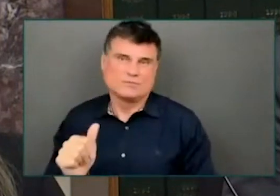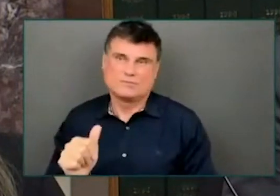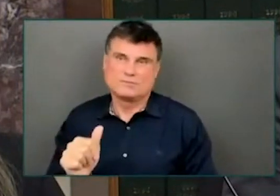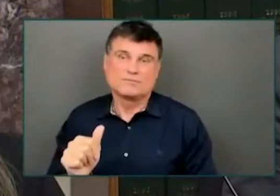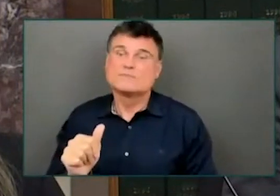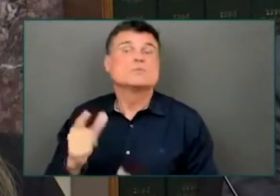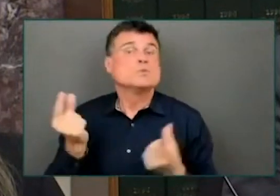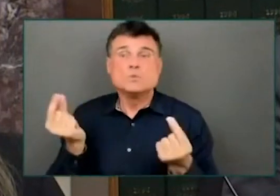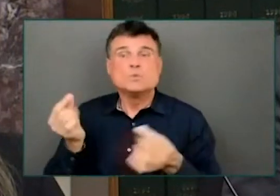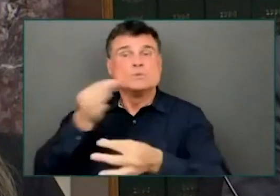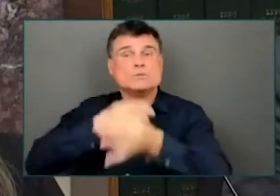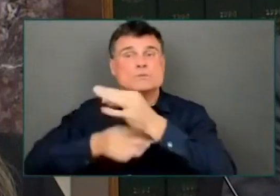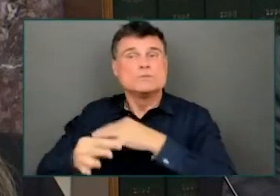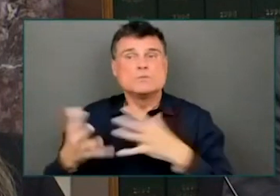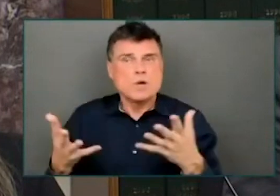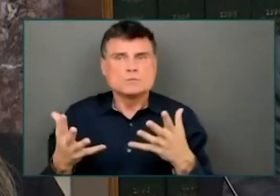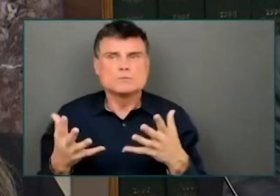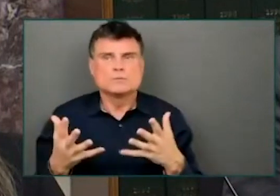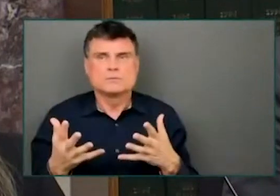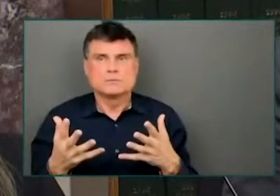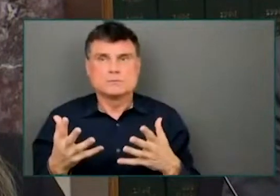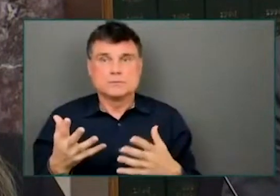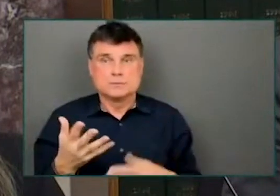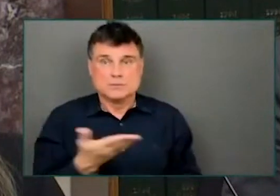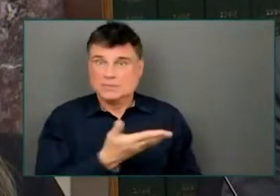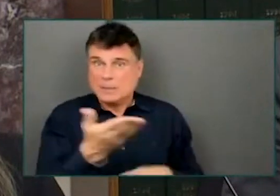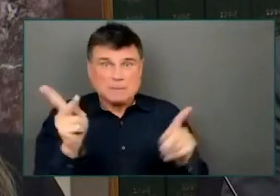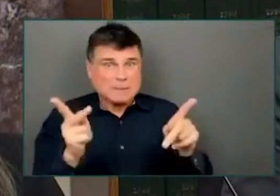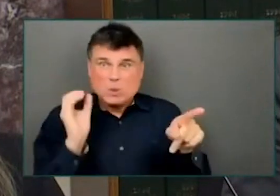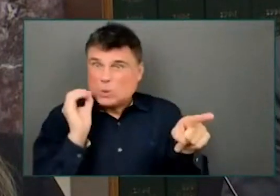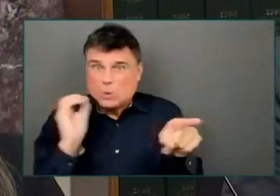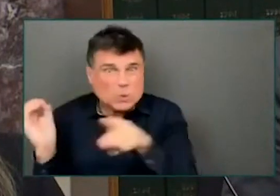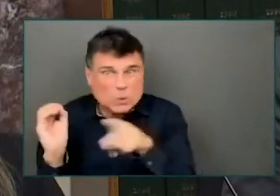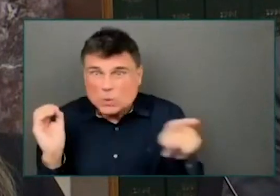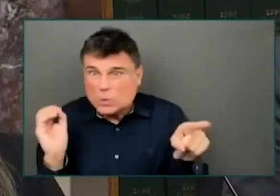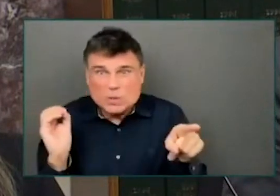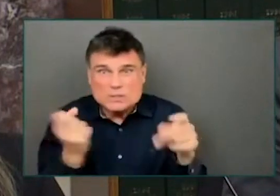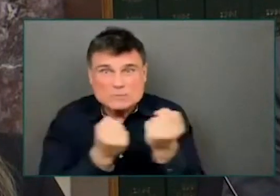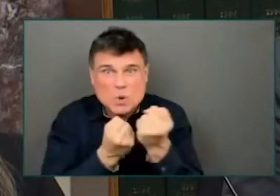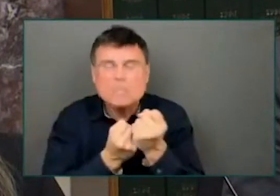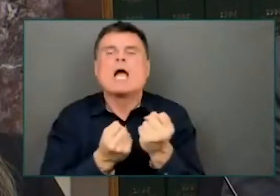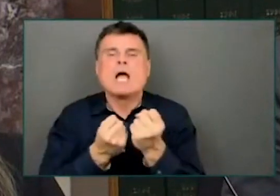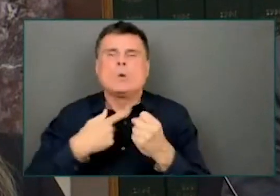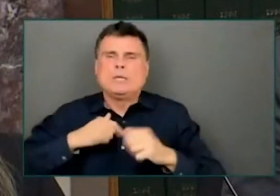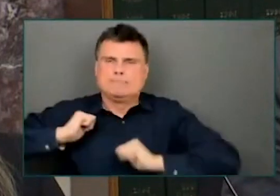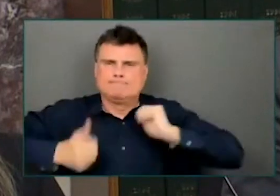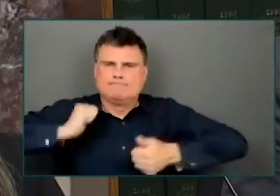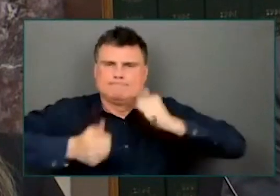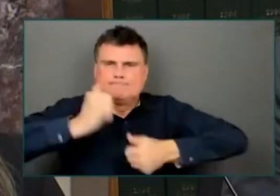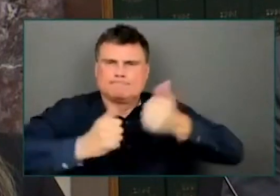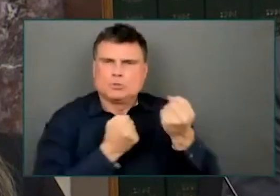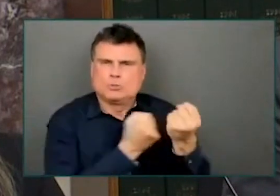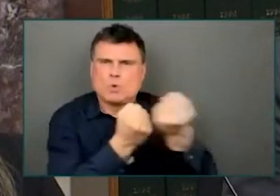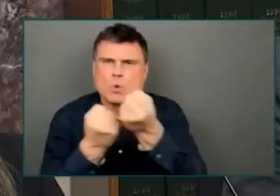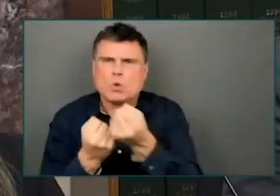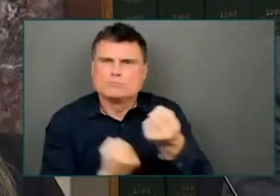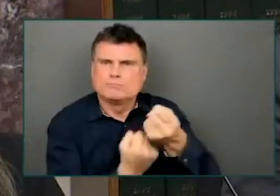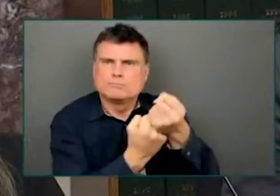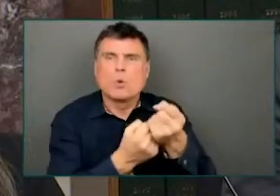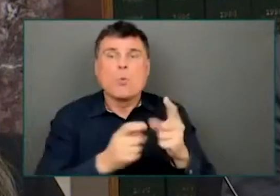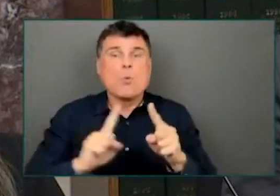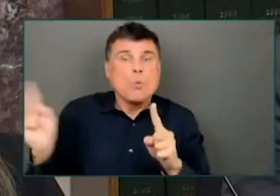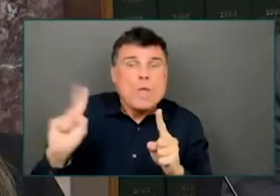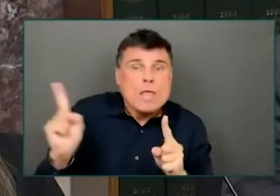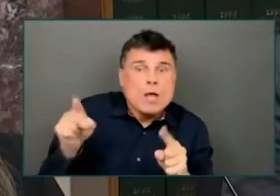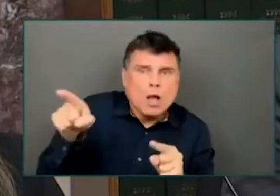are tough, our government steps up when and where we are needed. Hundreds of dollars